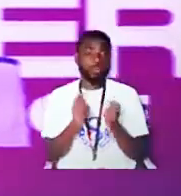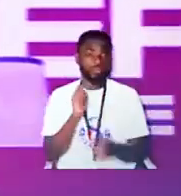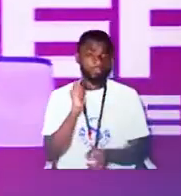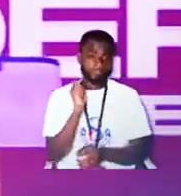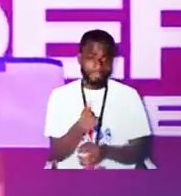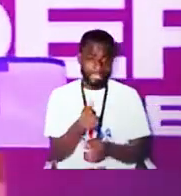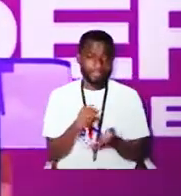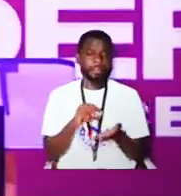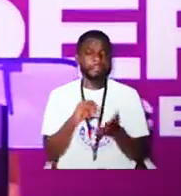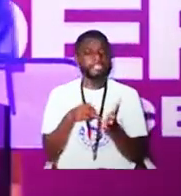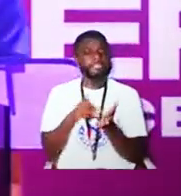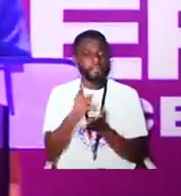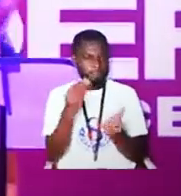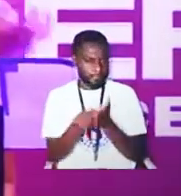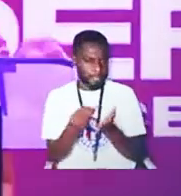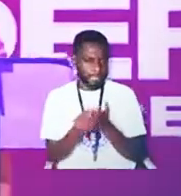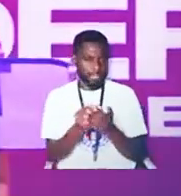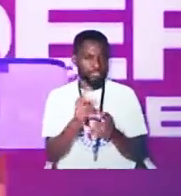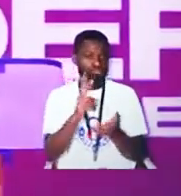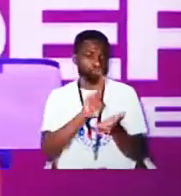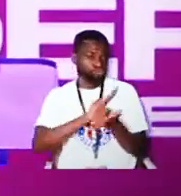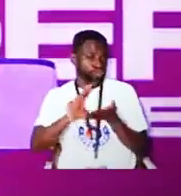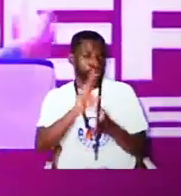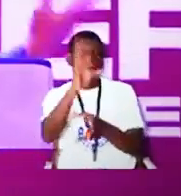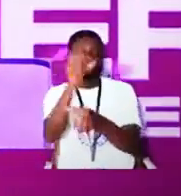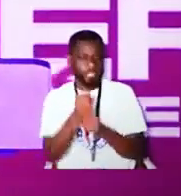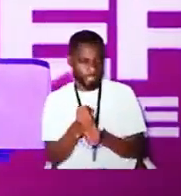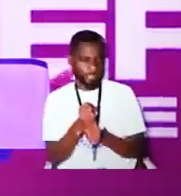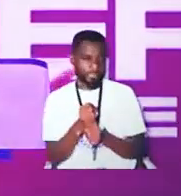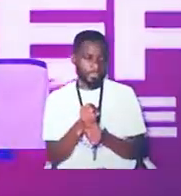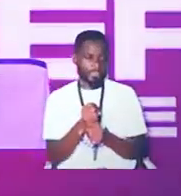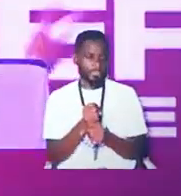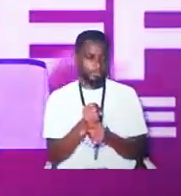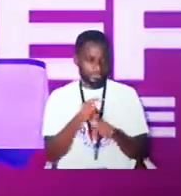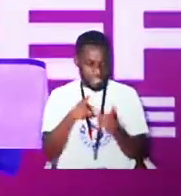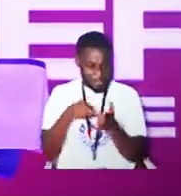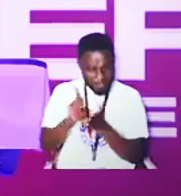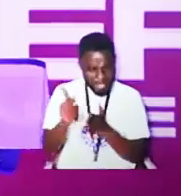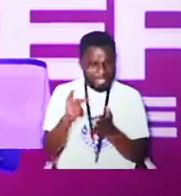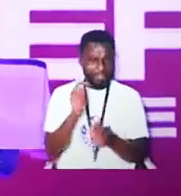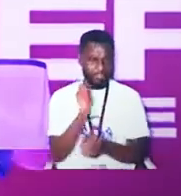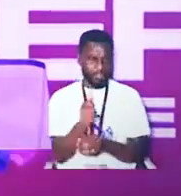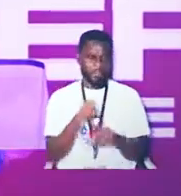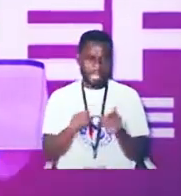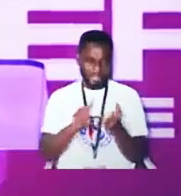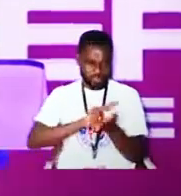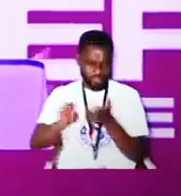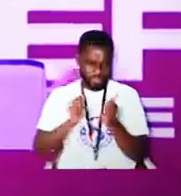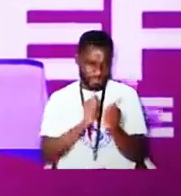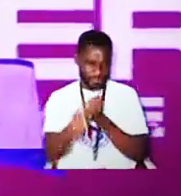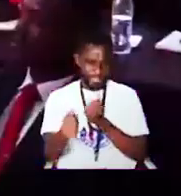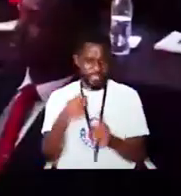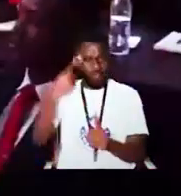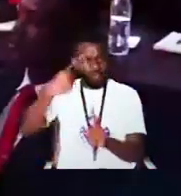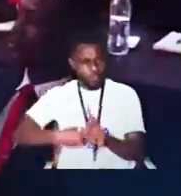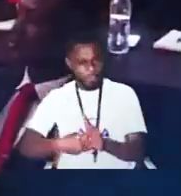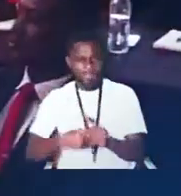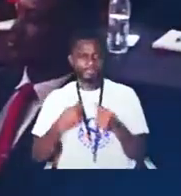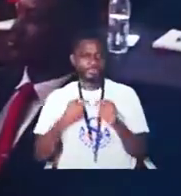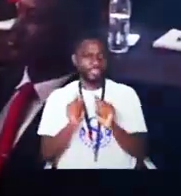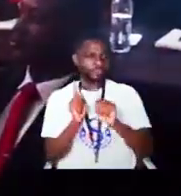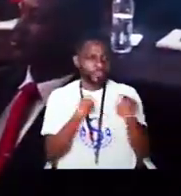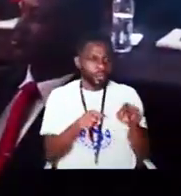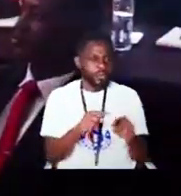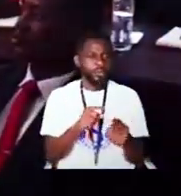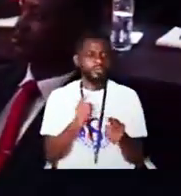amount of money. And in 2 weeks, you have it. 2 weeks have gone past, 1 month, and he decided to follow up. He went there